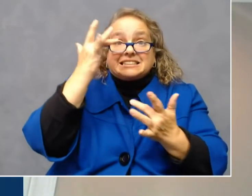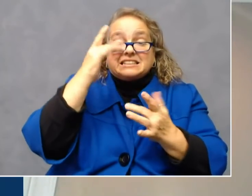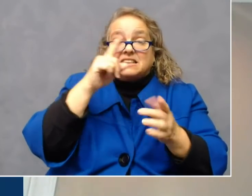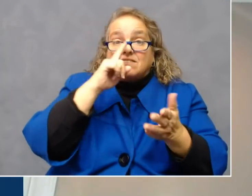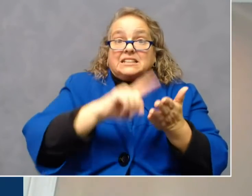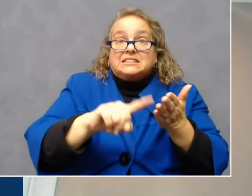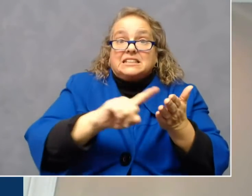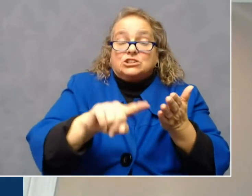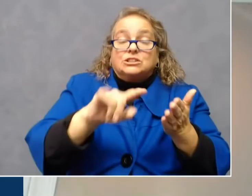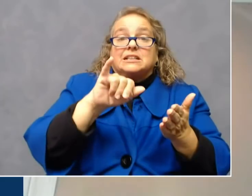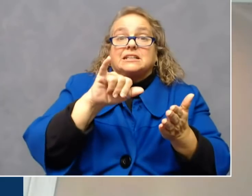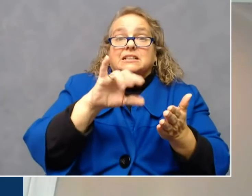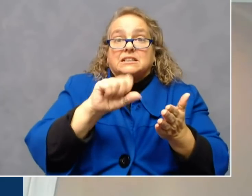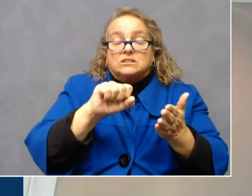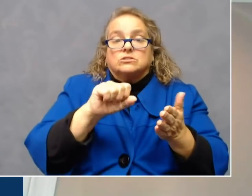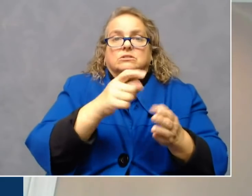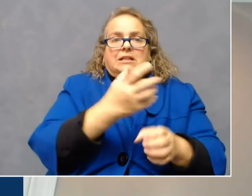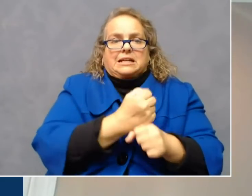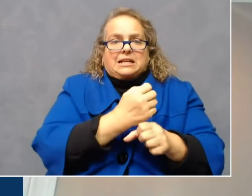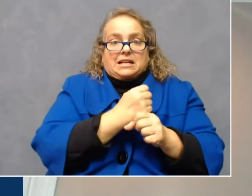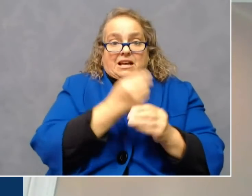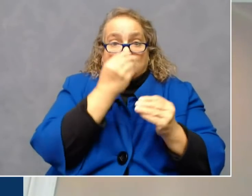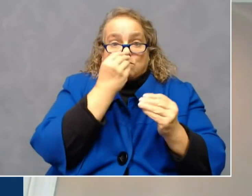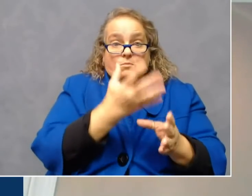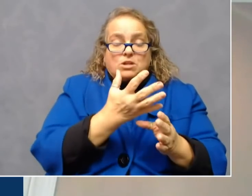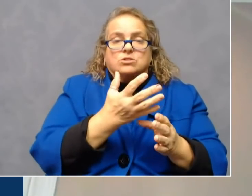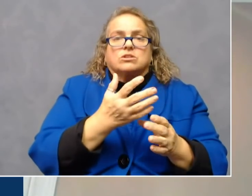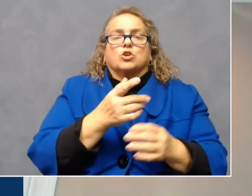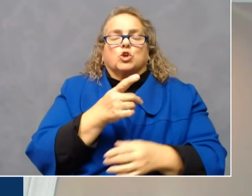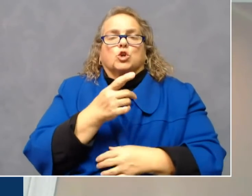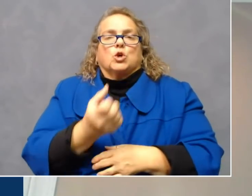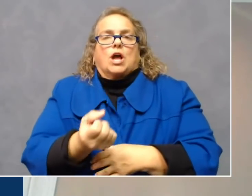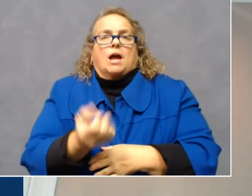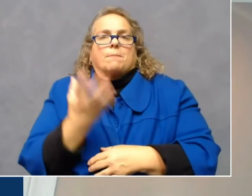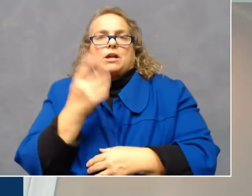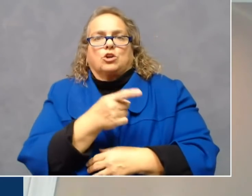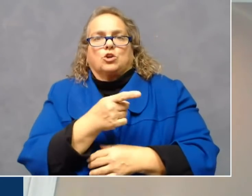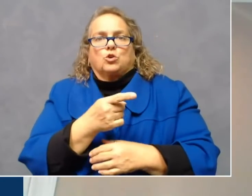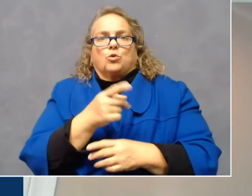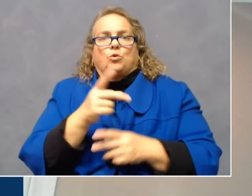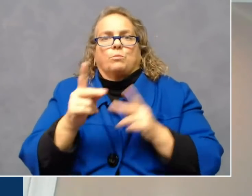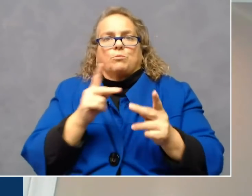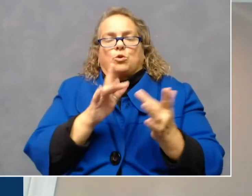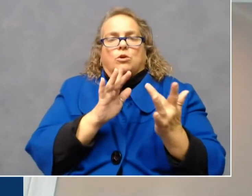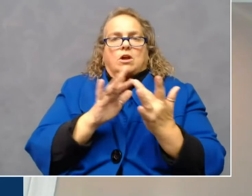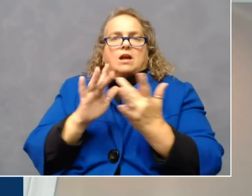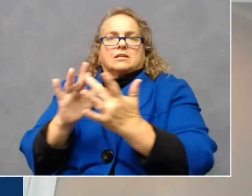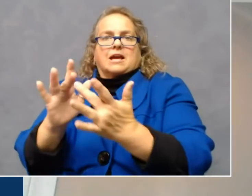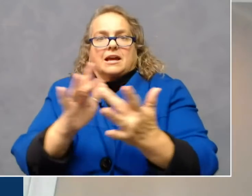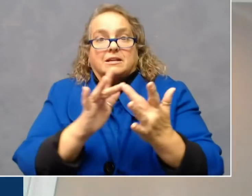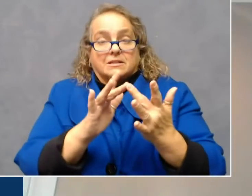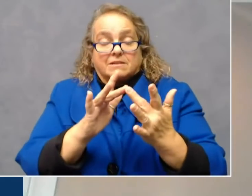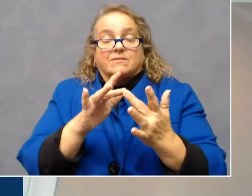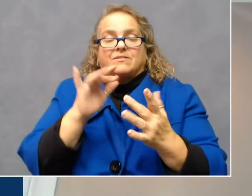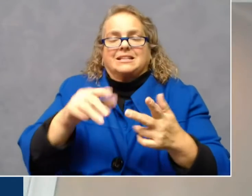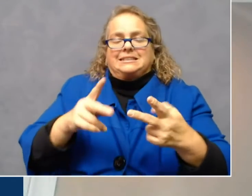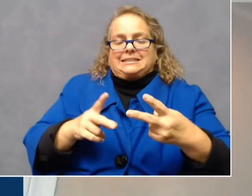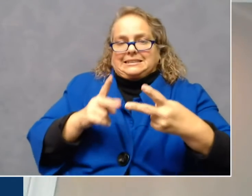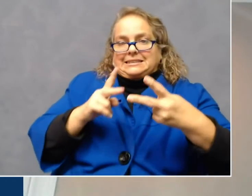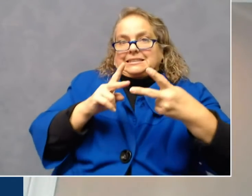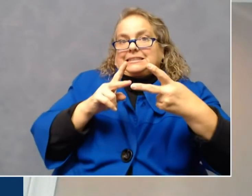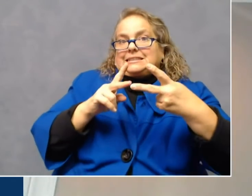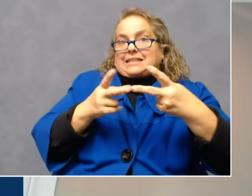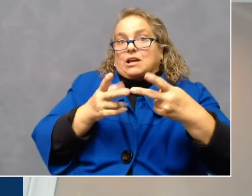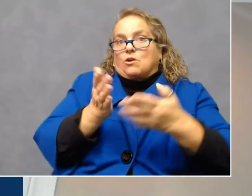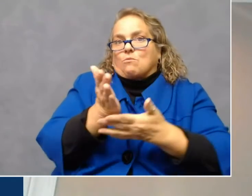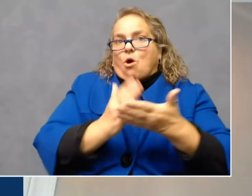compiling a list of potential close contacts. That becomes the second part of this process, where those